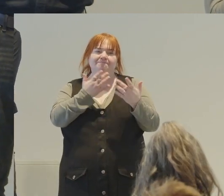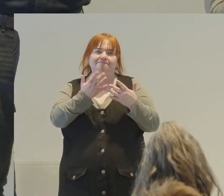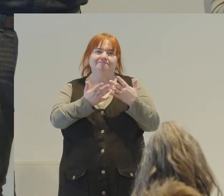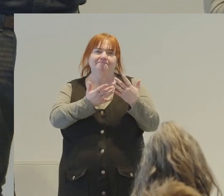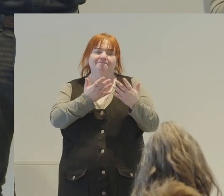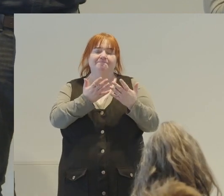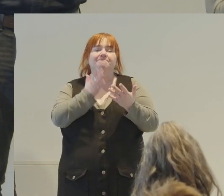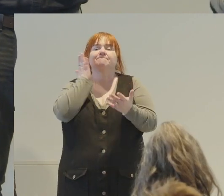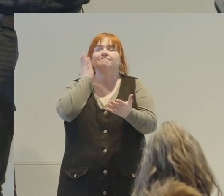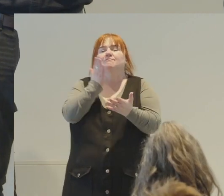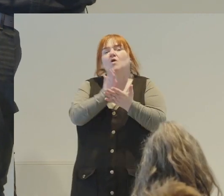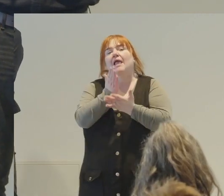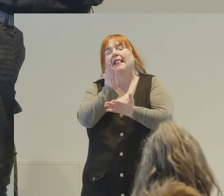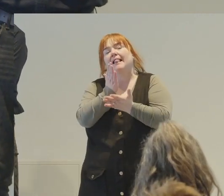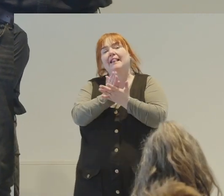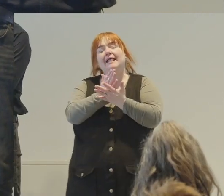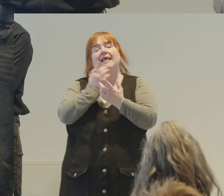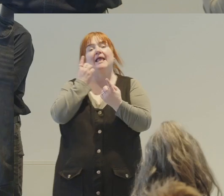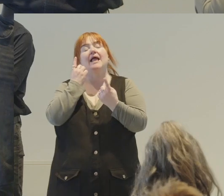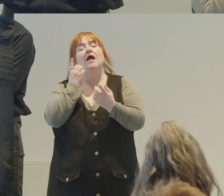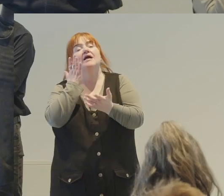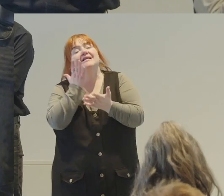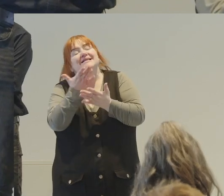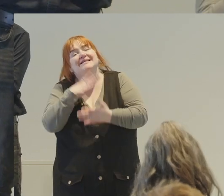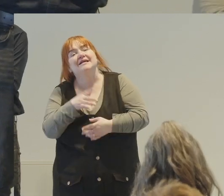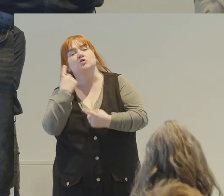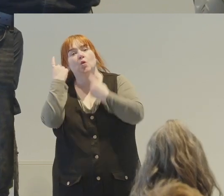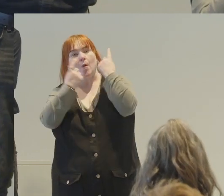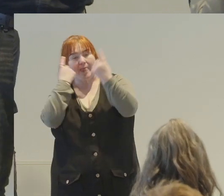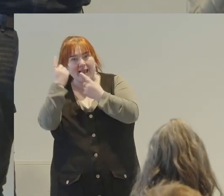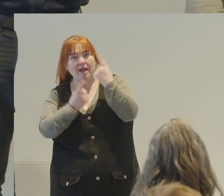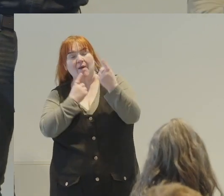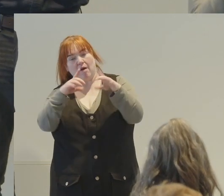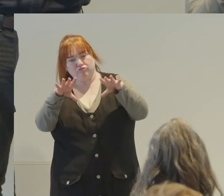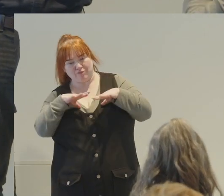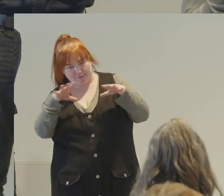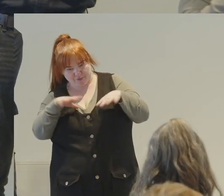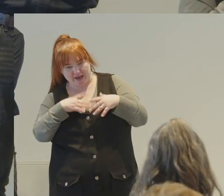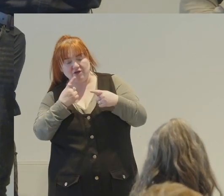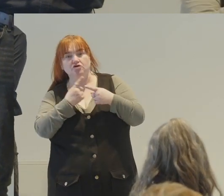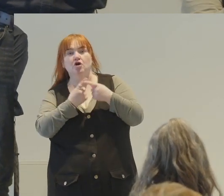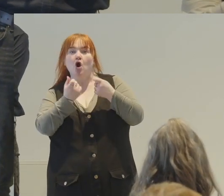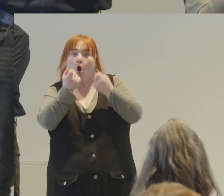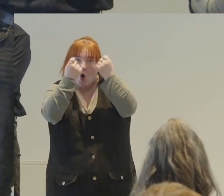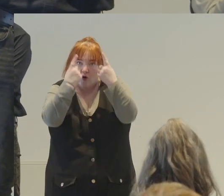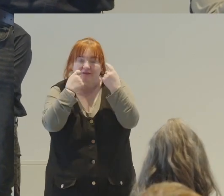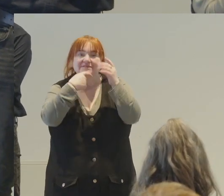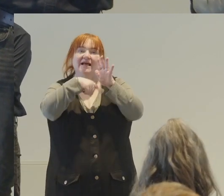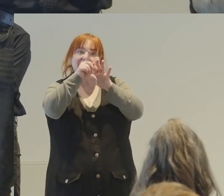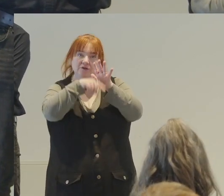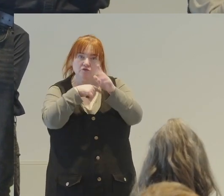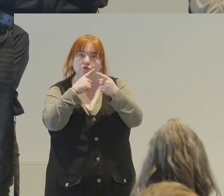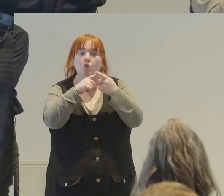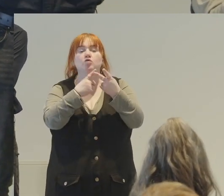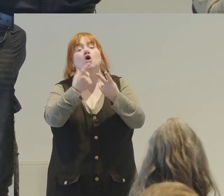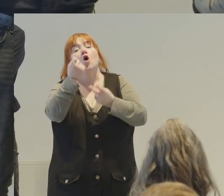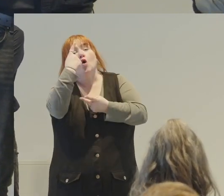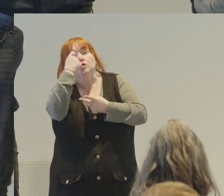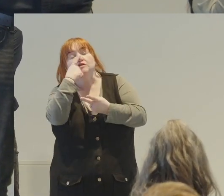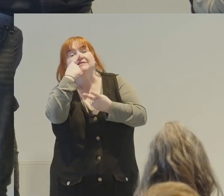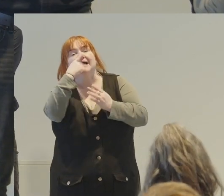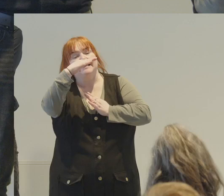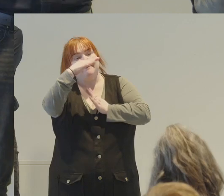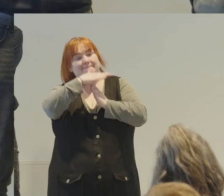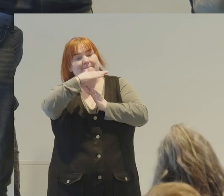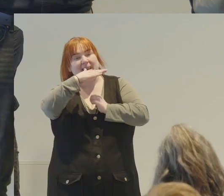the preparation, understanding who needs to be in the conversation, understanding the rules, understanding how much somebody can earn, all of those will